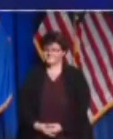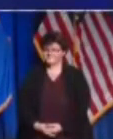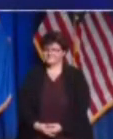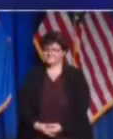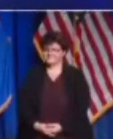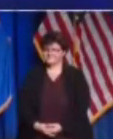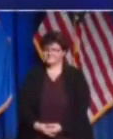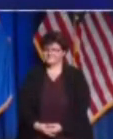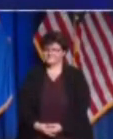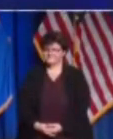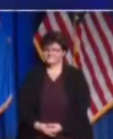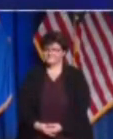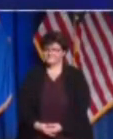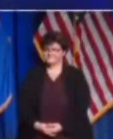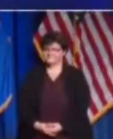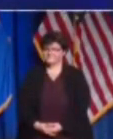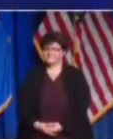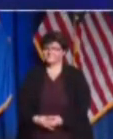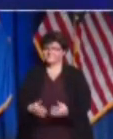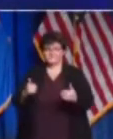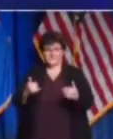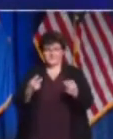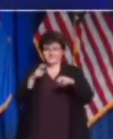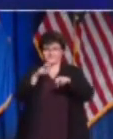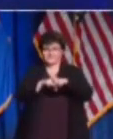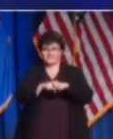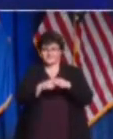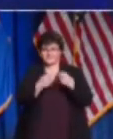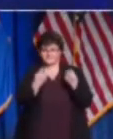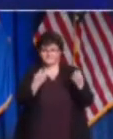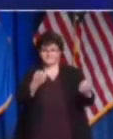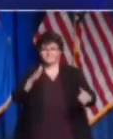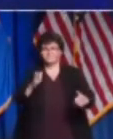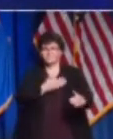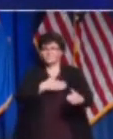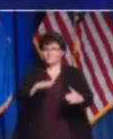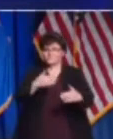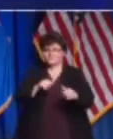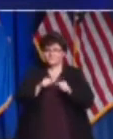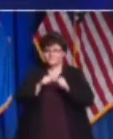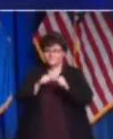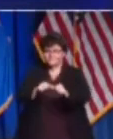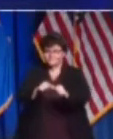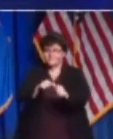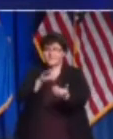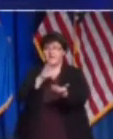Now, ladies and gentlemen, please take your seats for an original feature piece by the Anna Grace Academy of the Arts Orchestra.